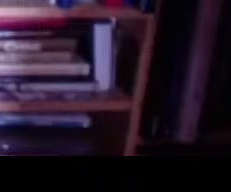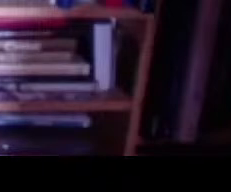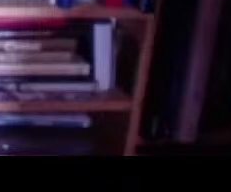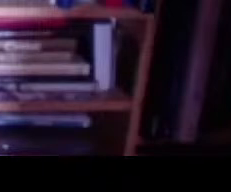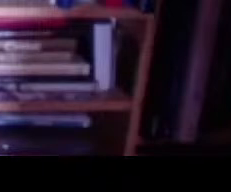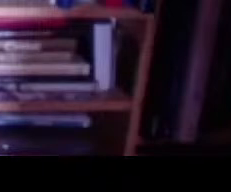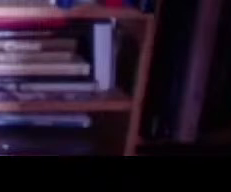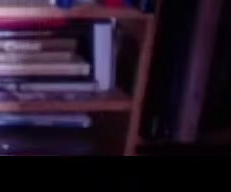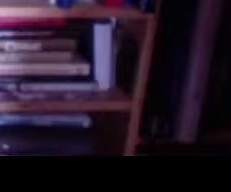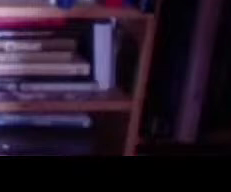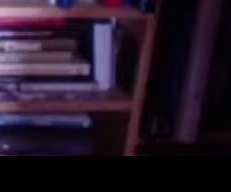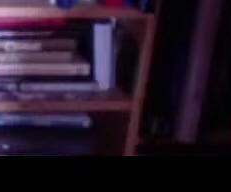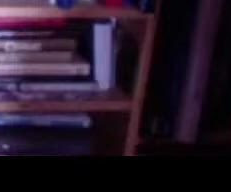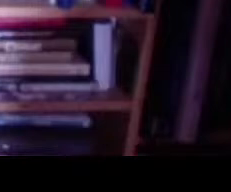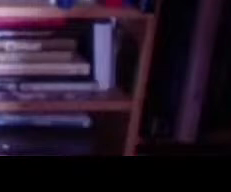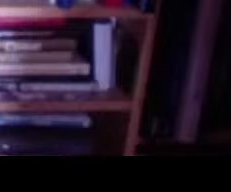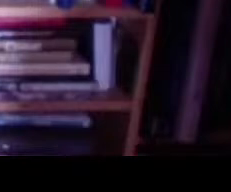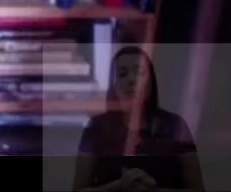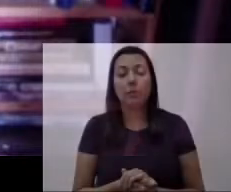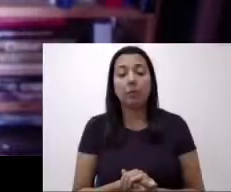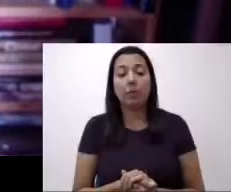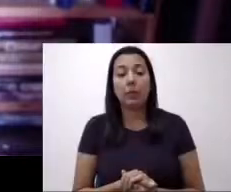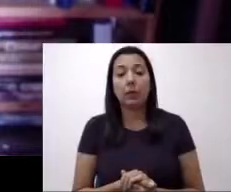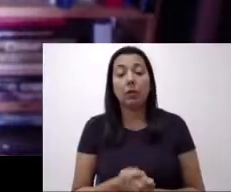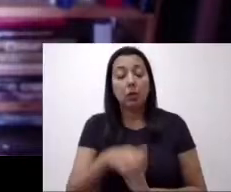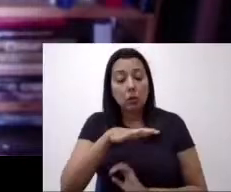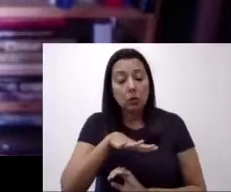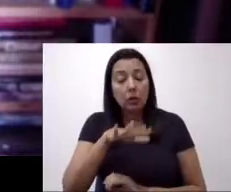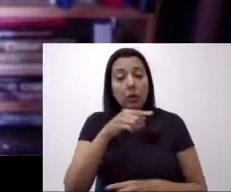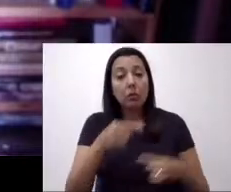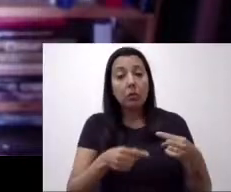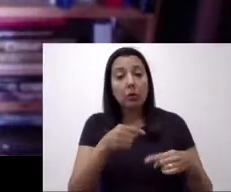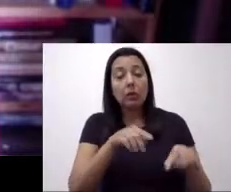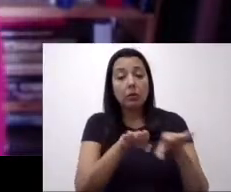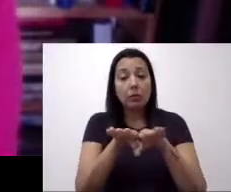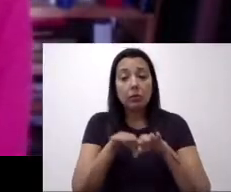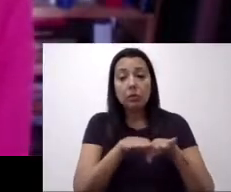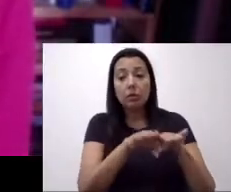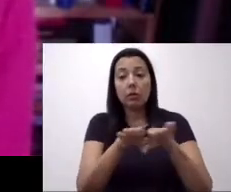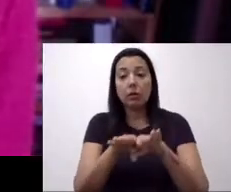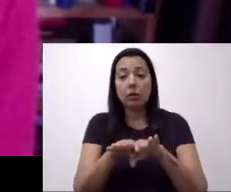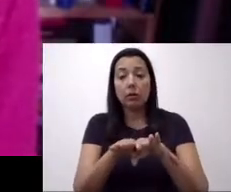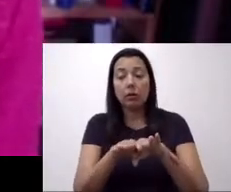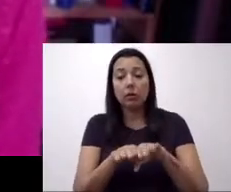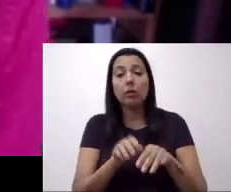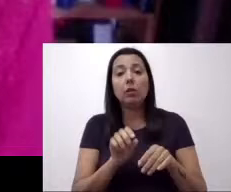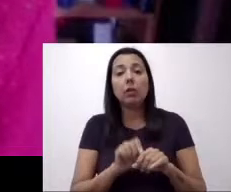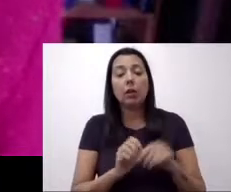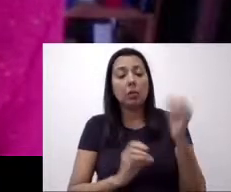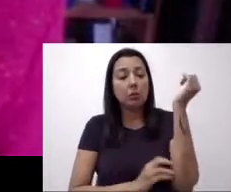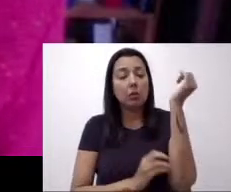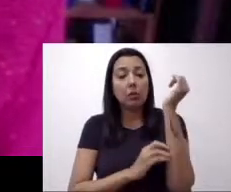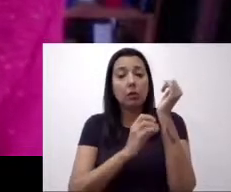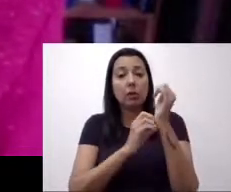the equality policy sector in the European bureaucracy was weak, and